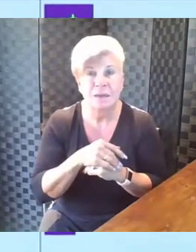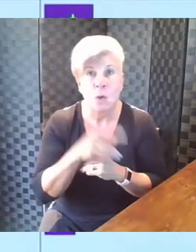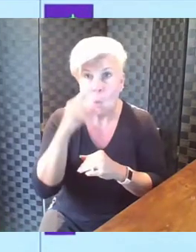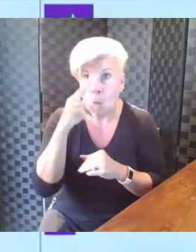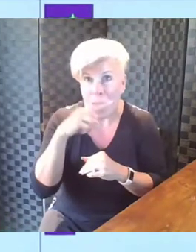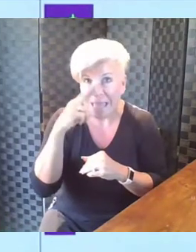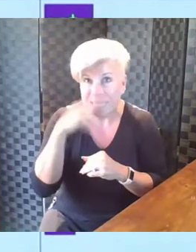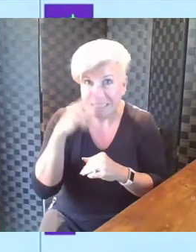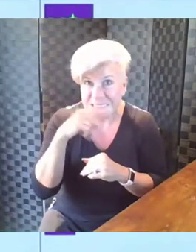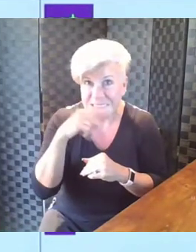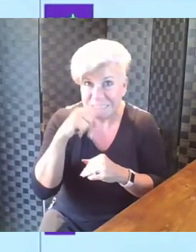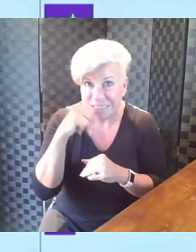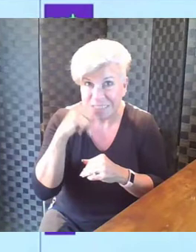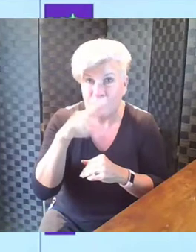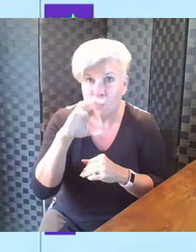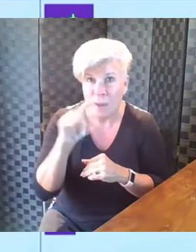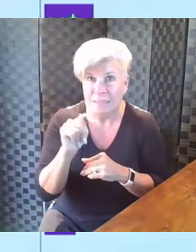rat,